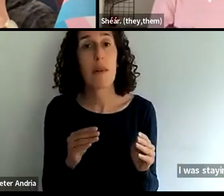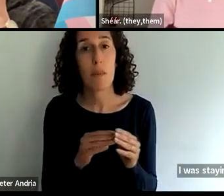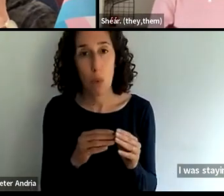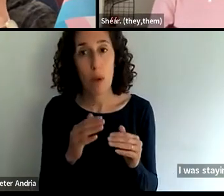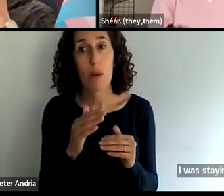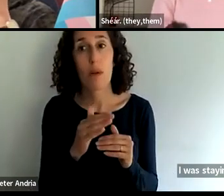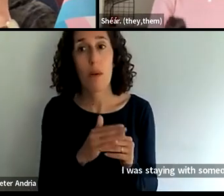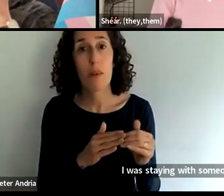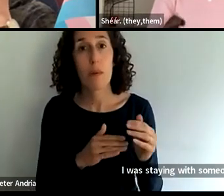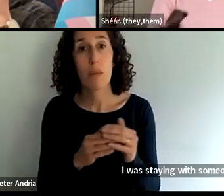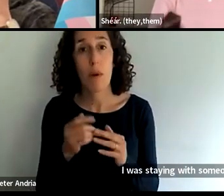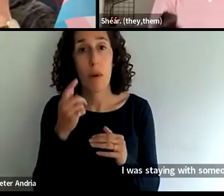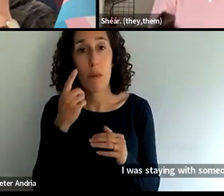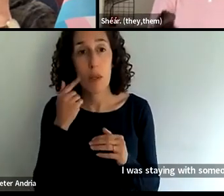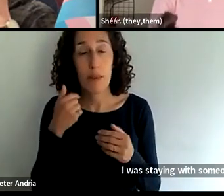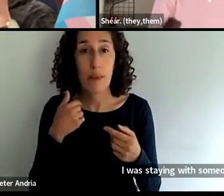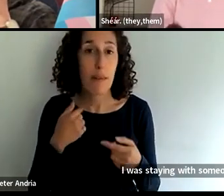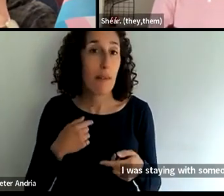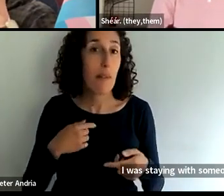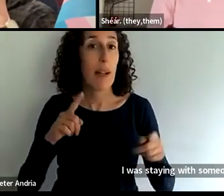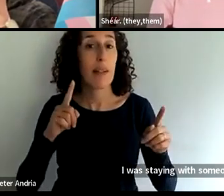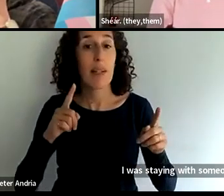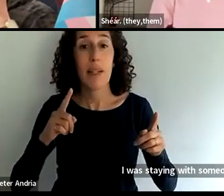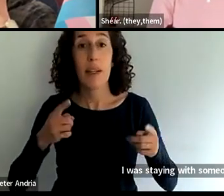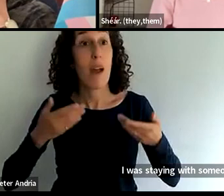I was finally getting to be me.